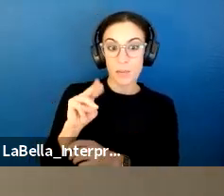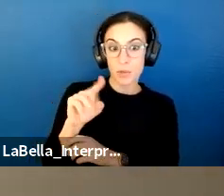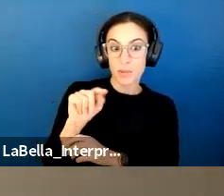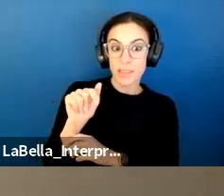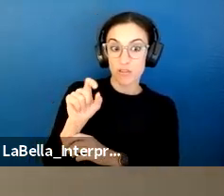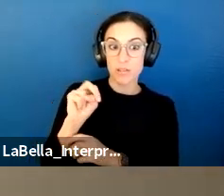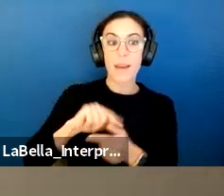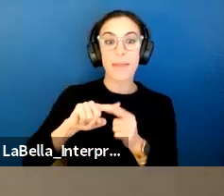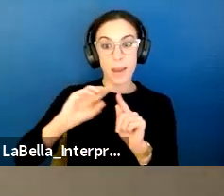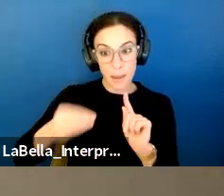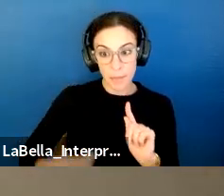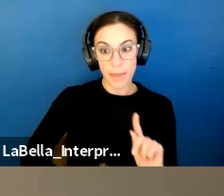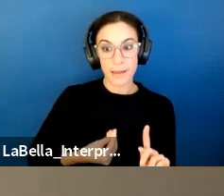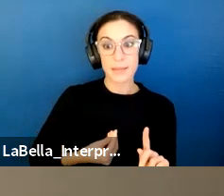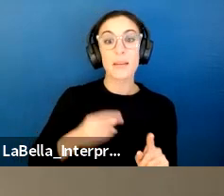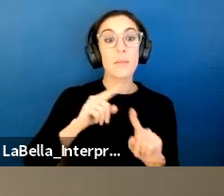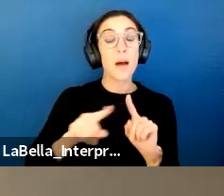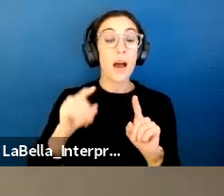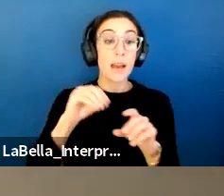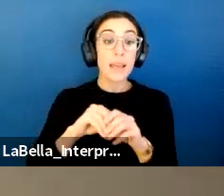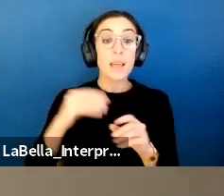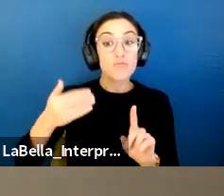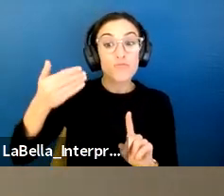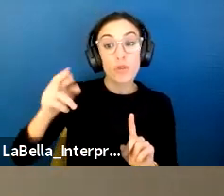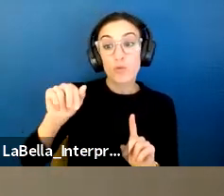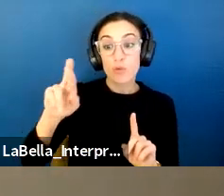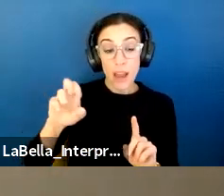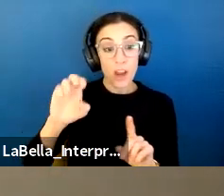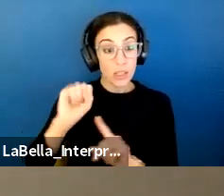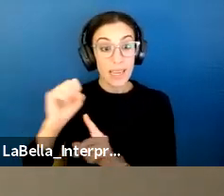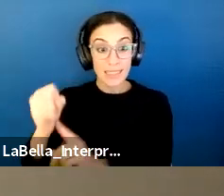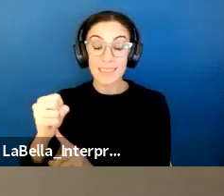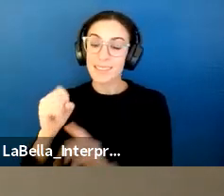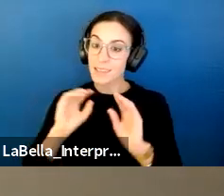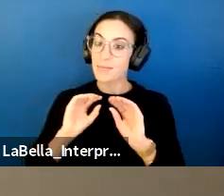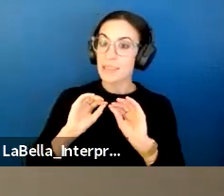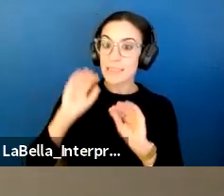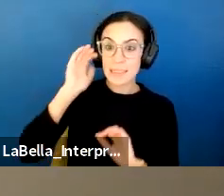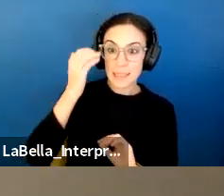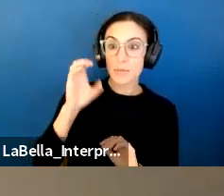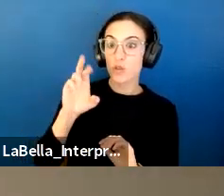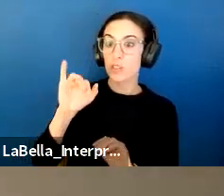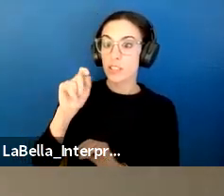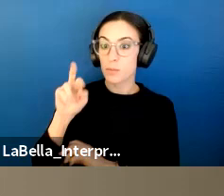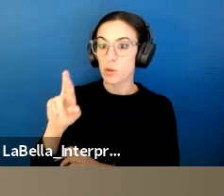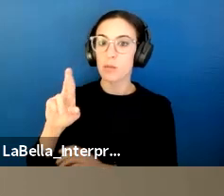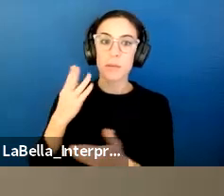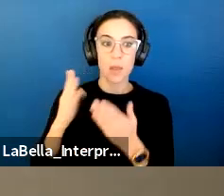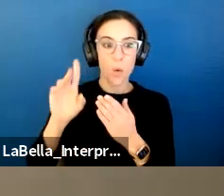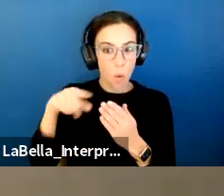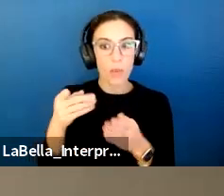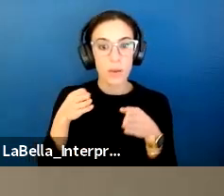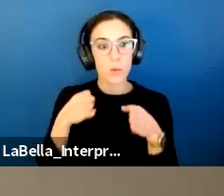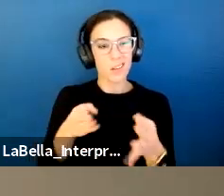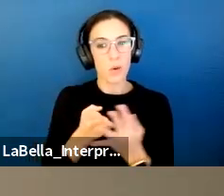cases, it's conceivable that CRISPR might be the only way to go through this. And so there's some now